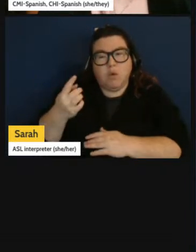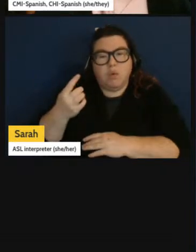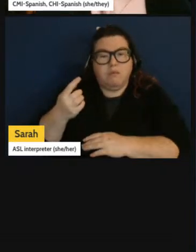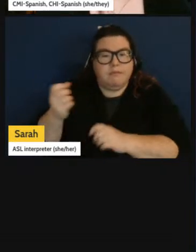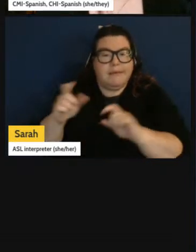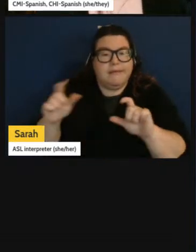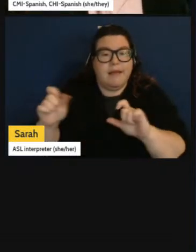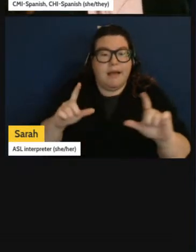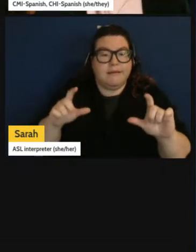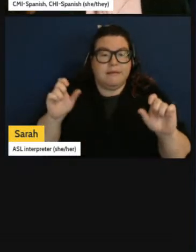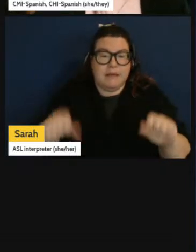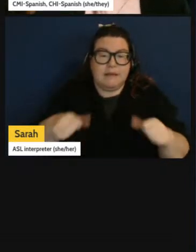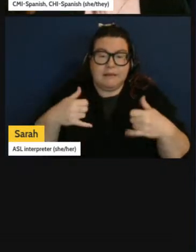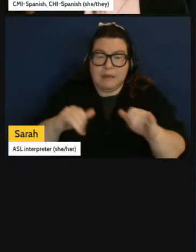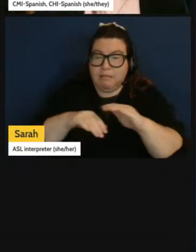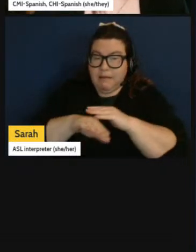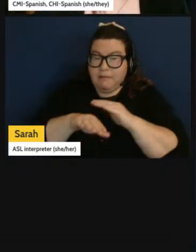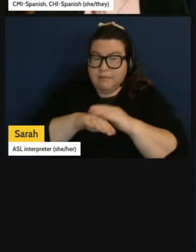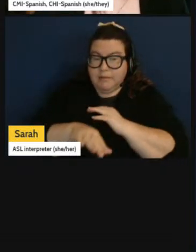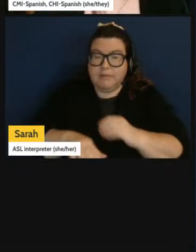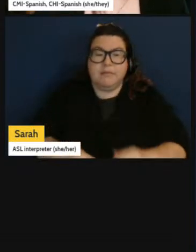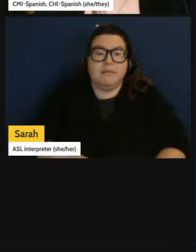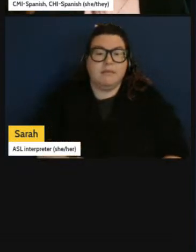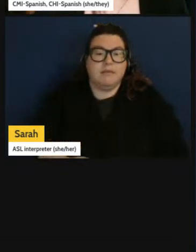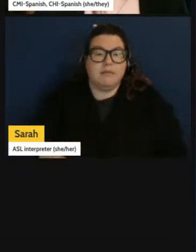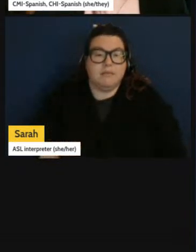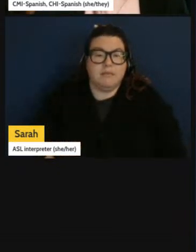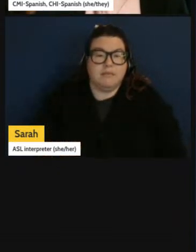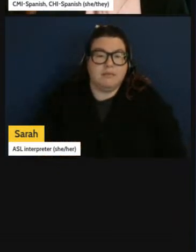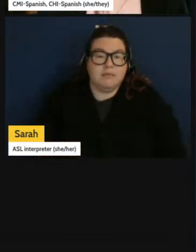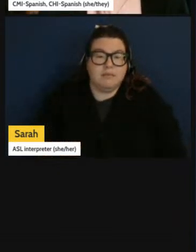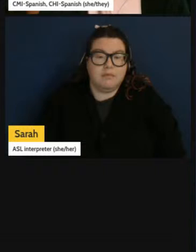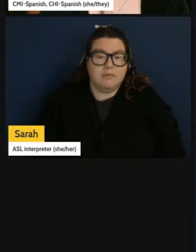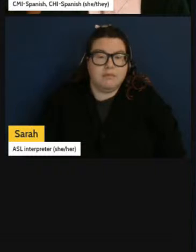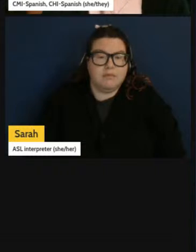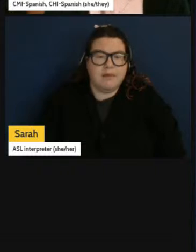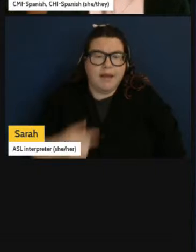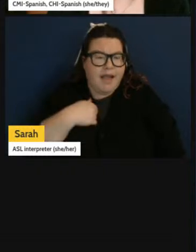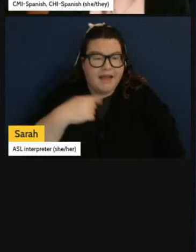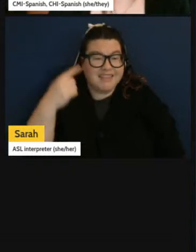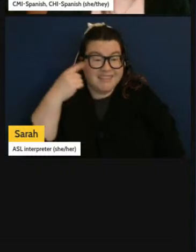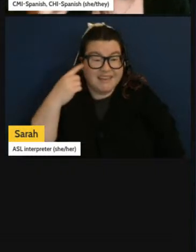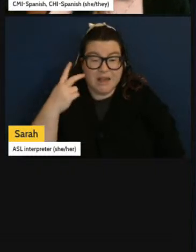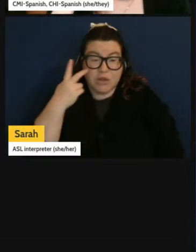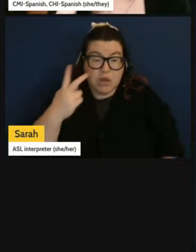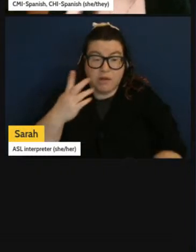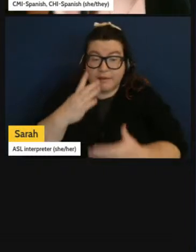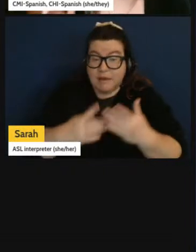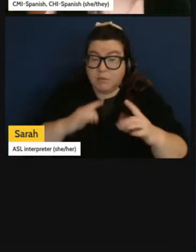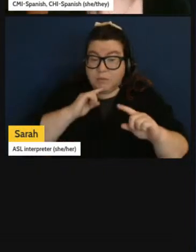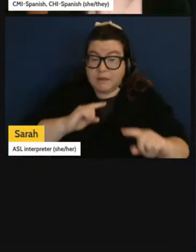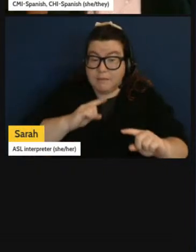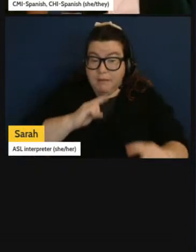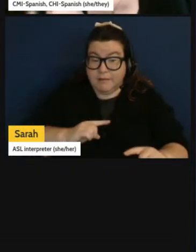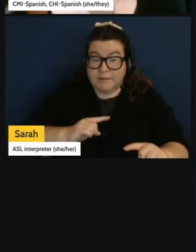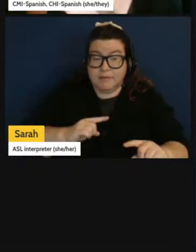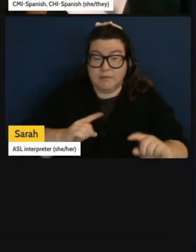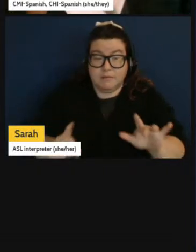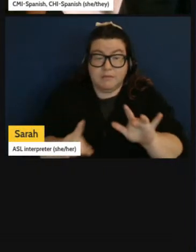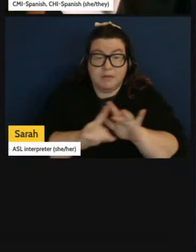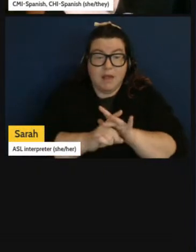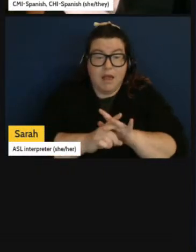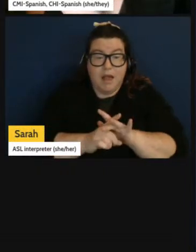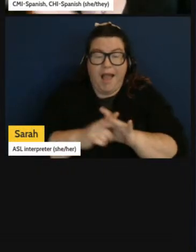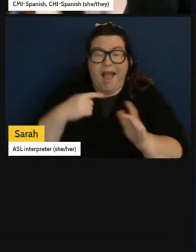slides, okay? And actually, I think I started seeing some responses here. I'm looking at it on